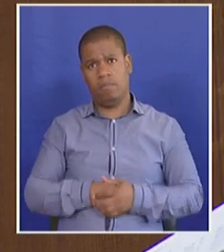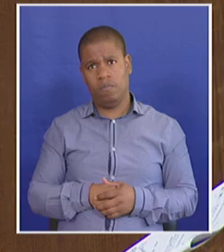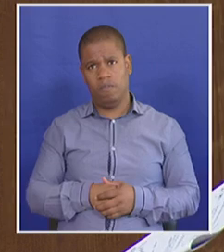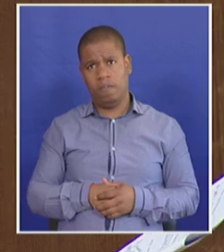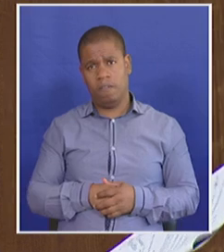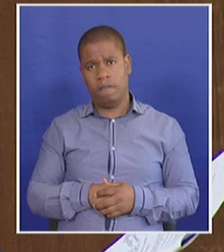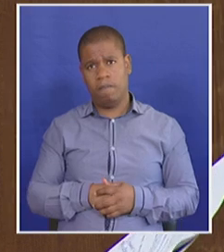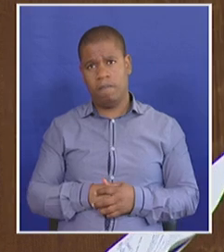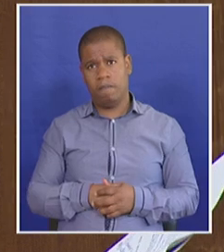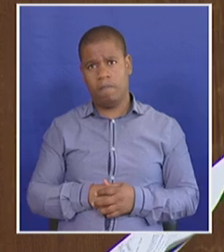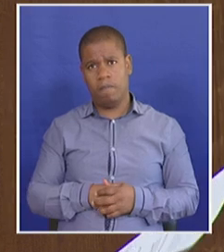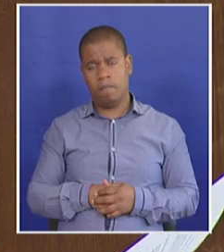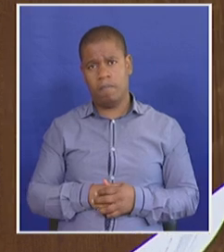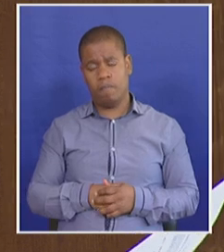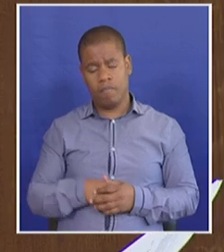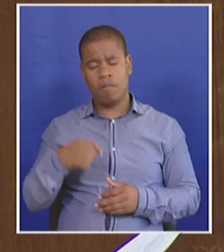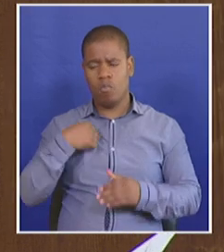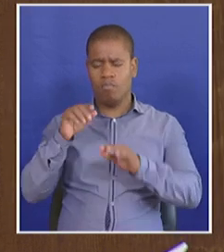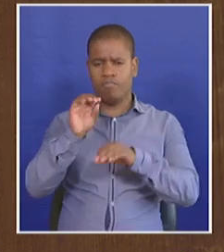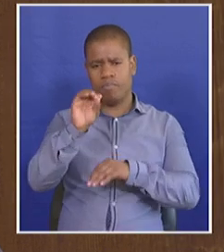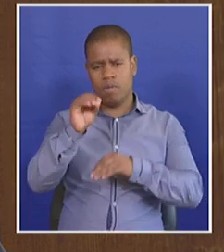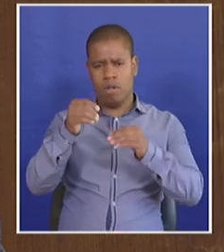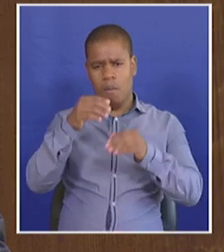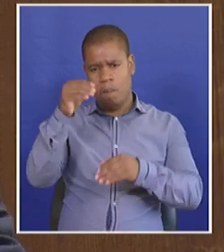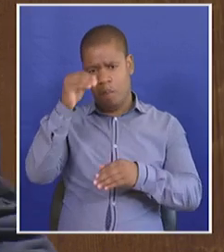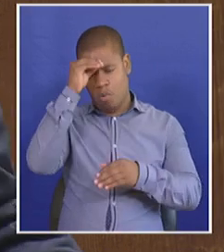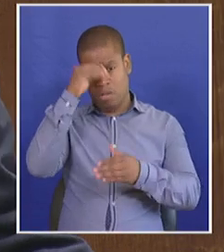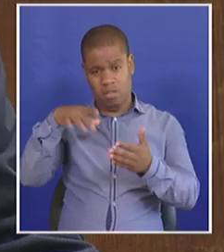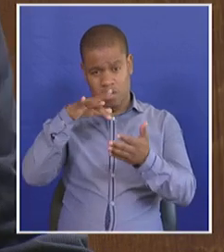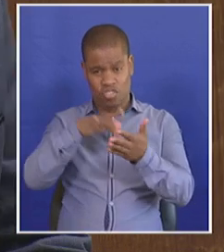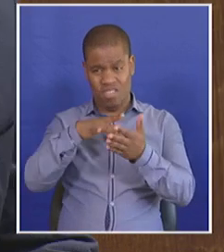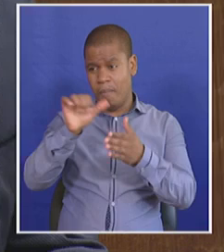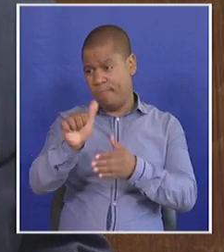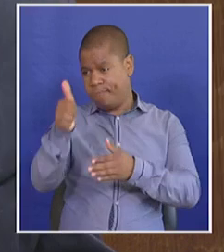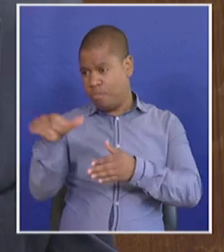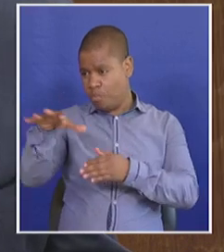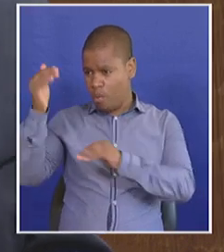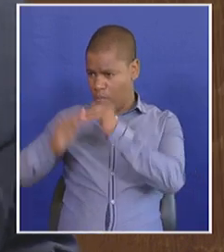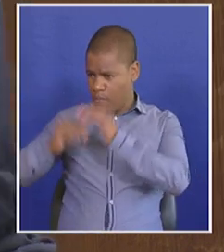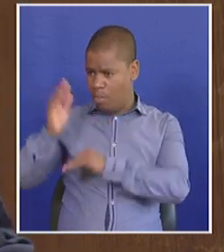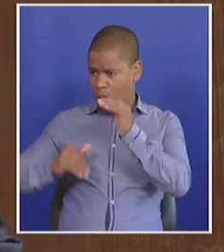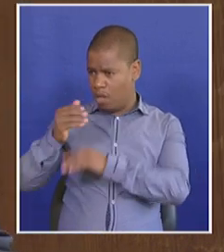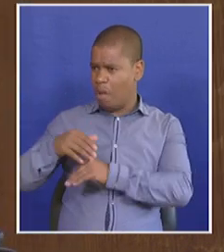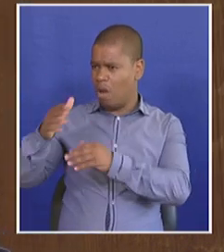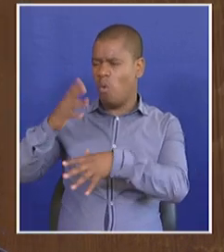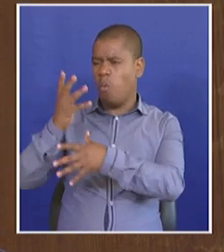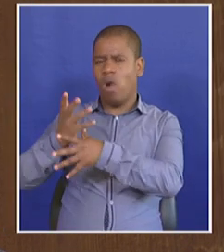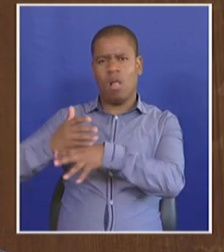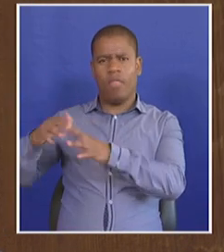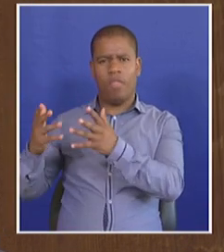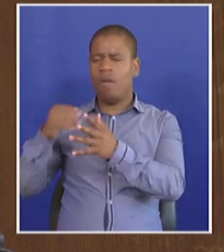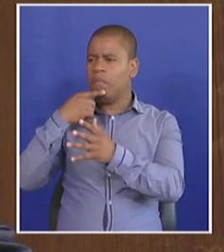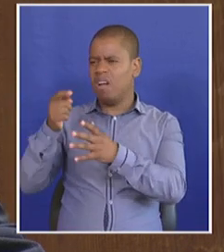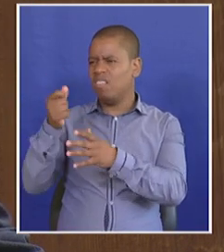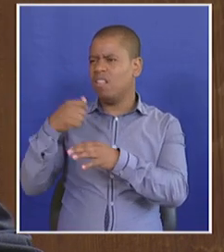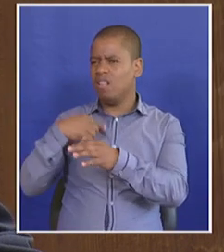building stand there dormant. Minister, can you please check on that? It's being vandalized now. But back to the business of the day,